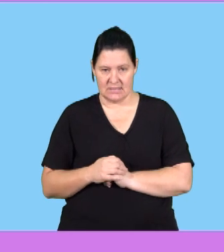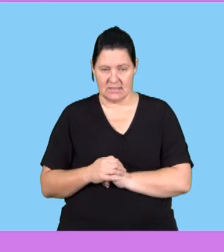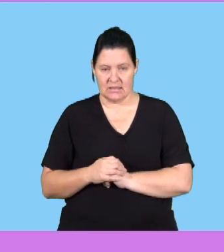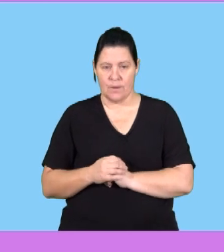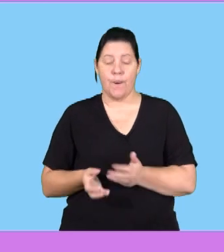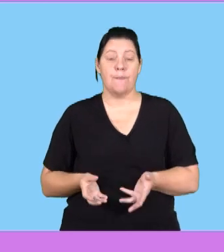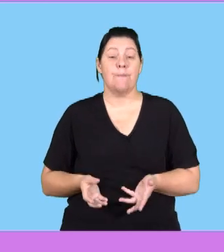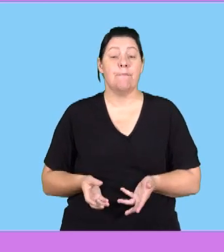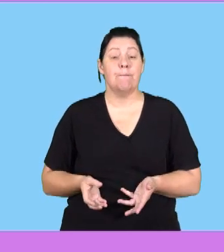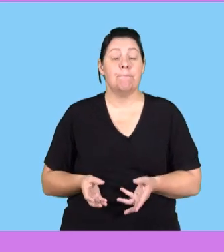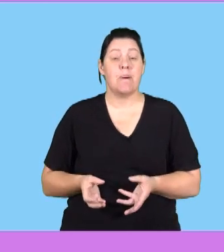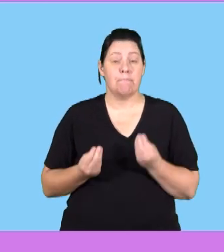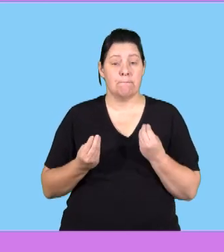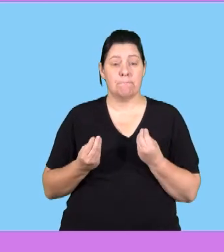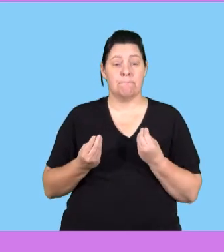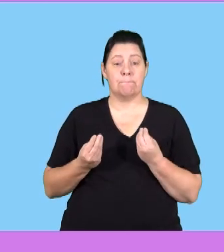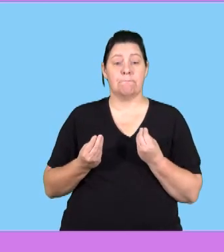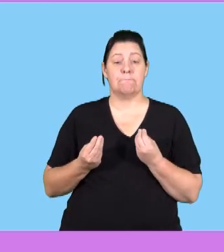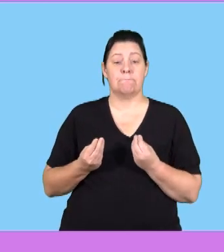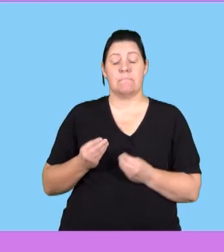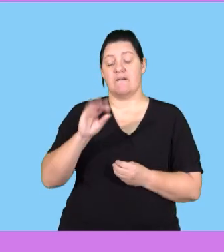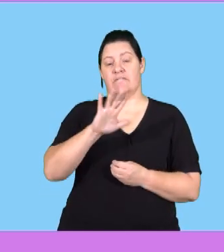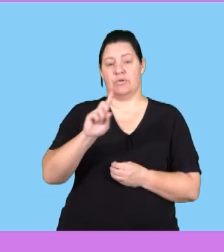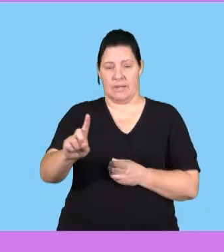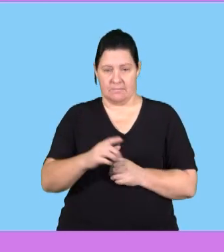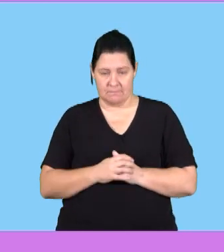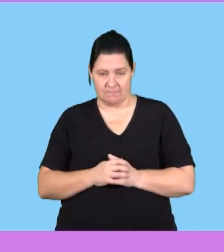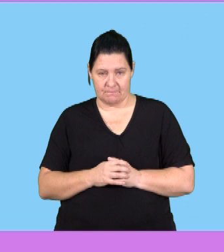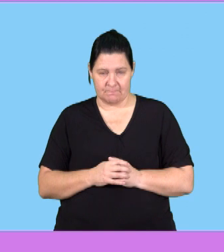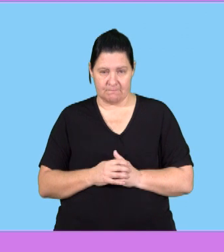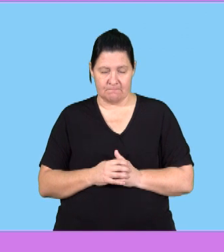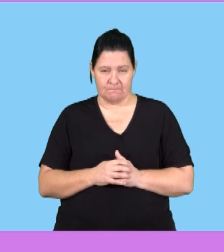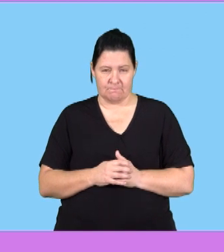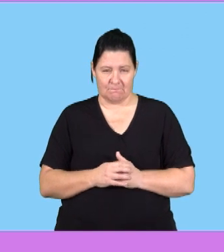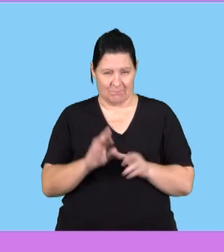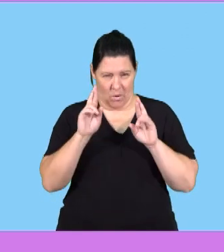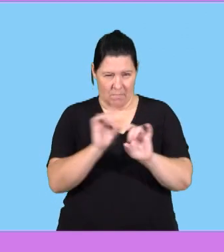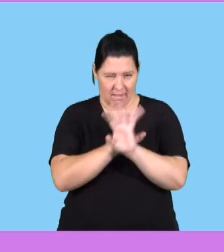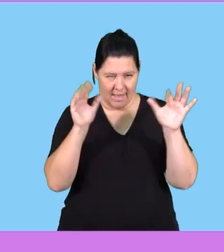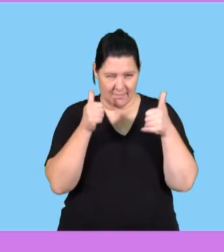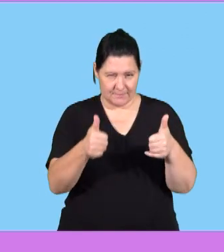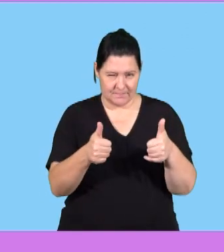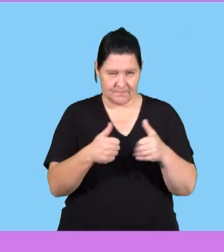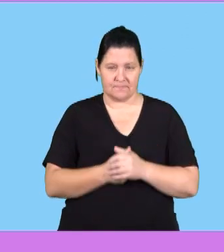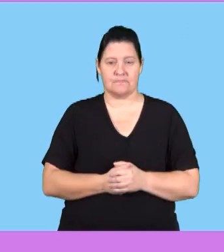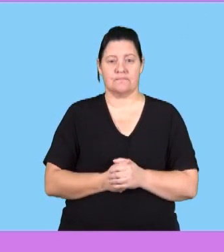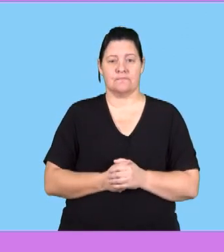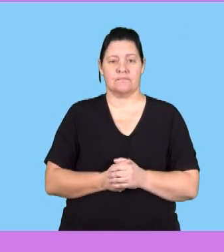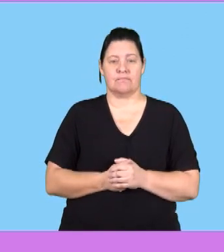50. So therefore, the lowest value here will be 51. All right, so I hope that is clear to all of